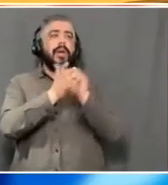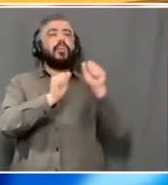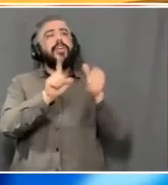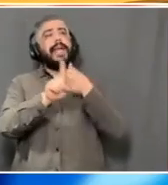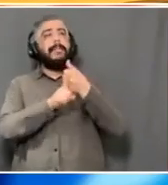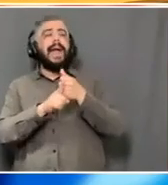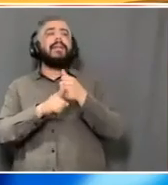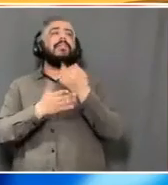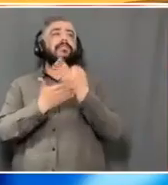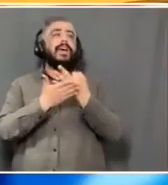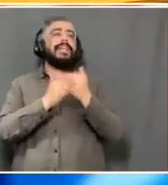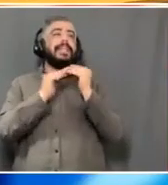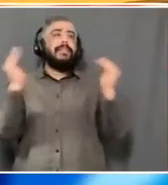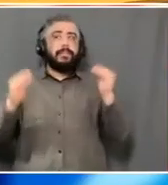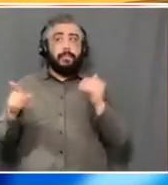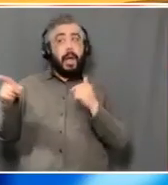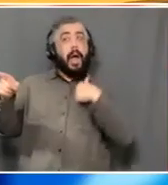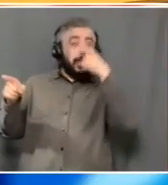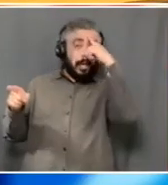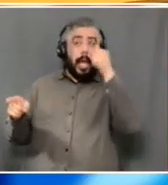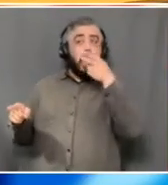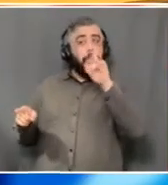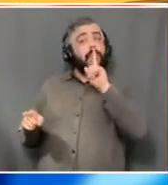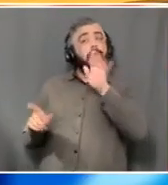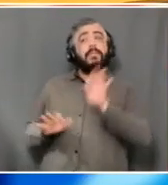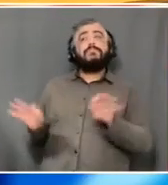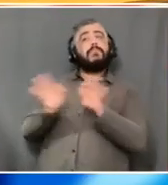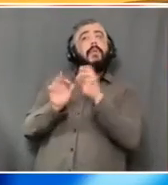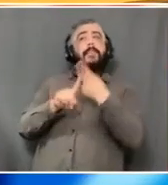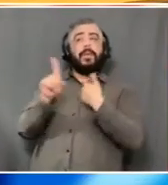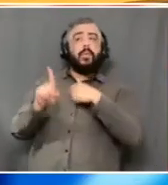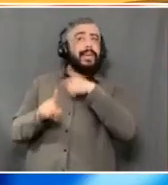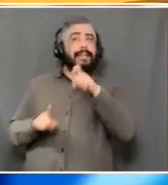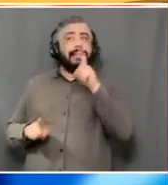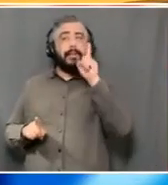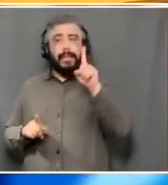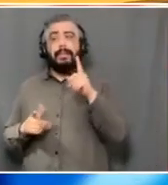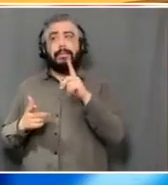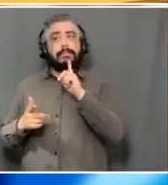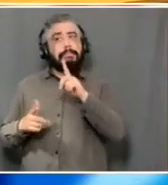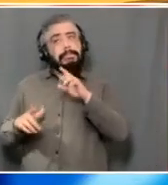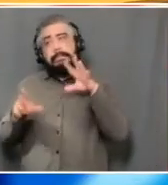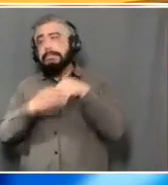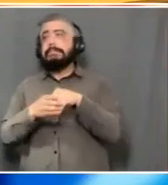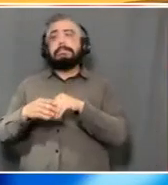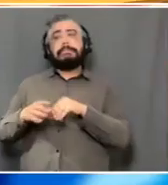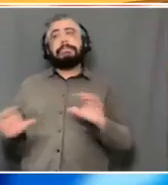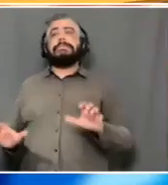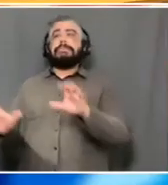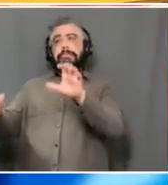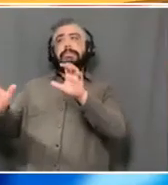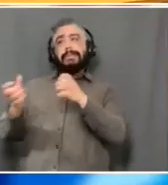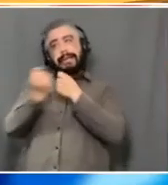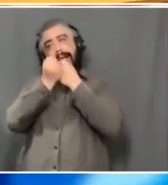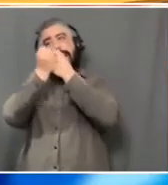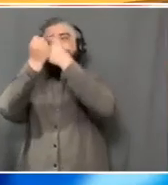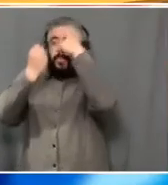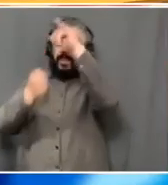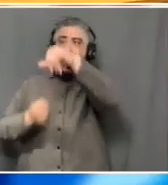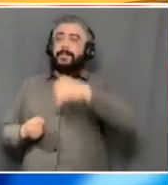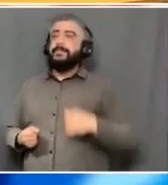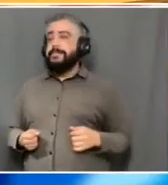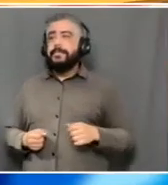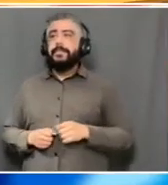I think April is a very important month where we really need to be hands on deck and advocating it throughout